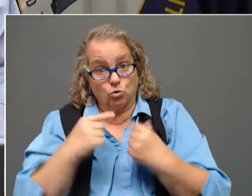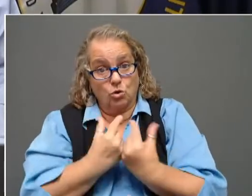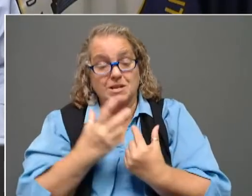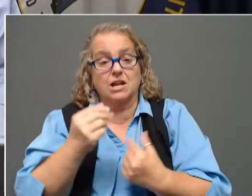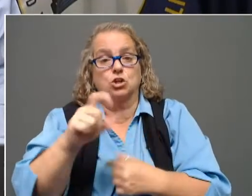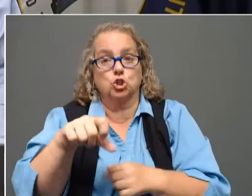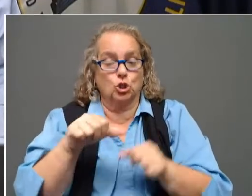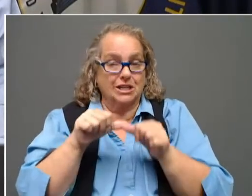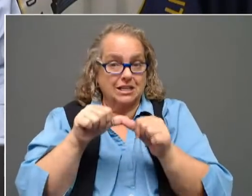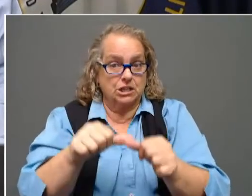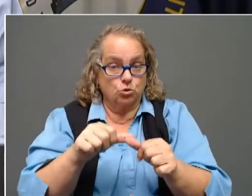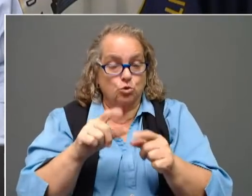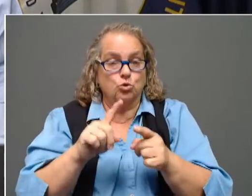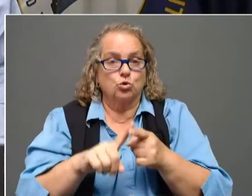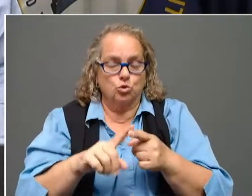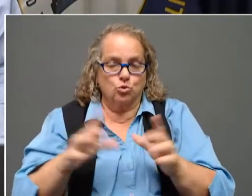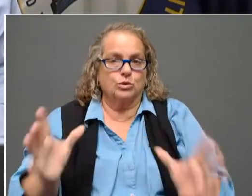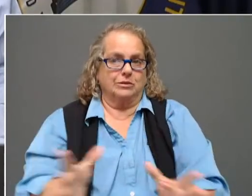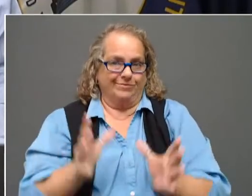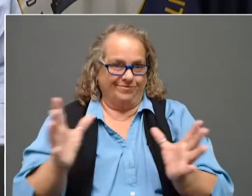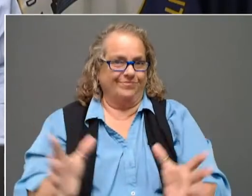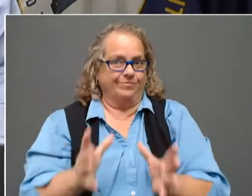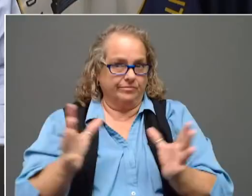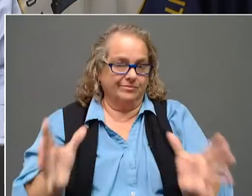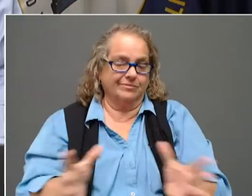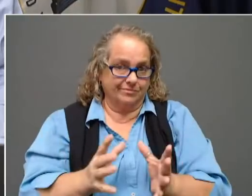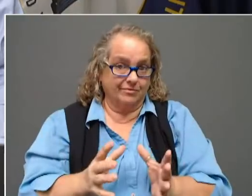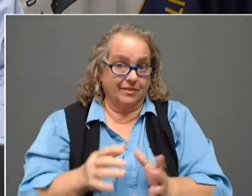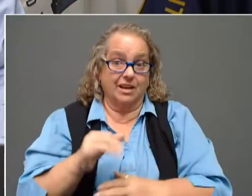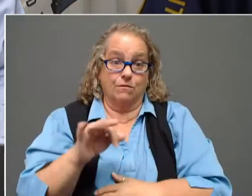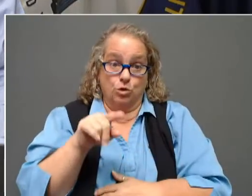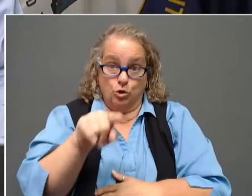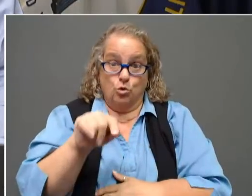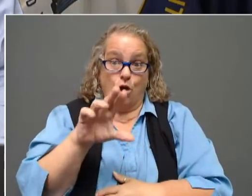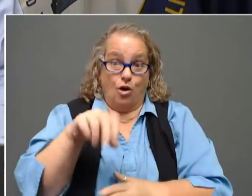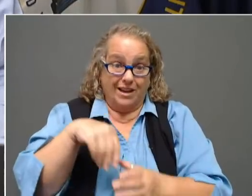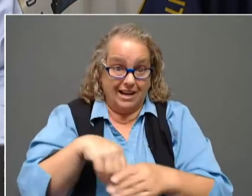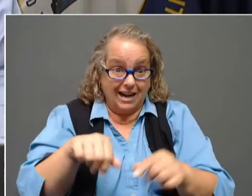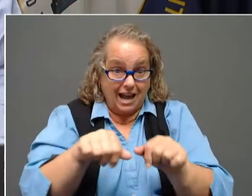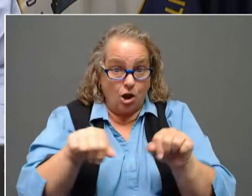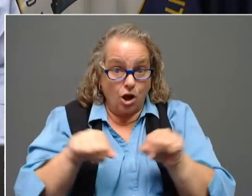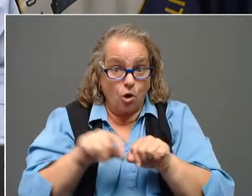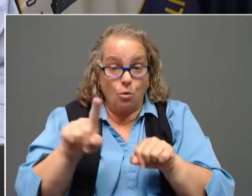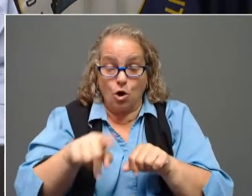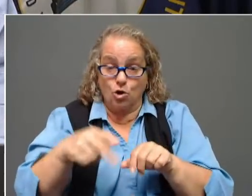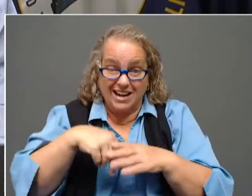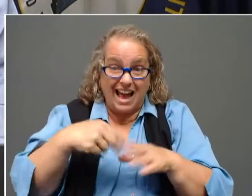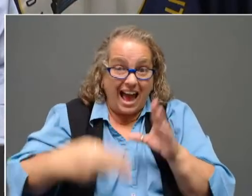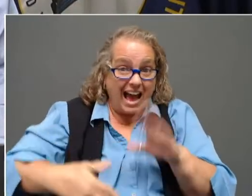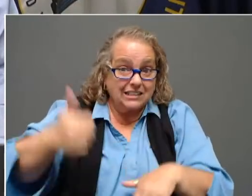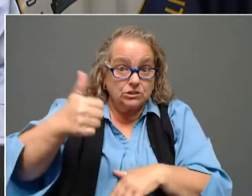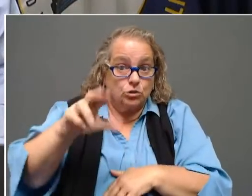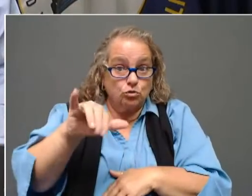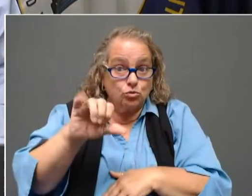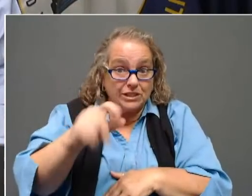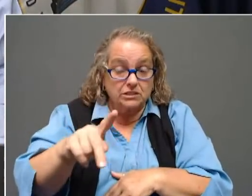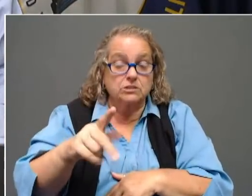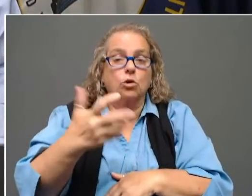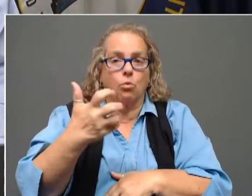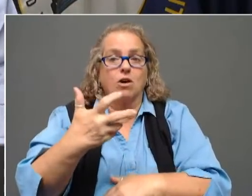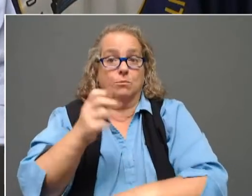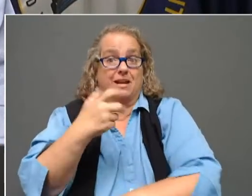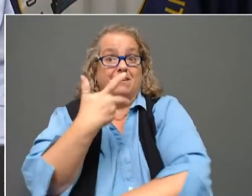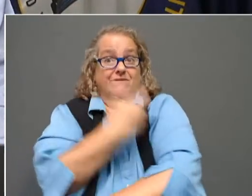to incentivize, because if you are in an area where you are at some of the highest risk, you want to be vaccinated. And I've